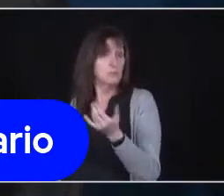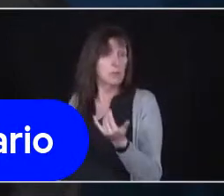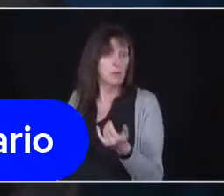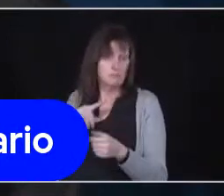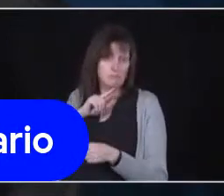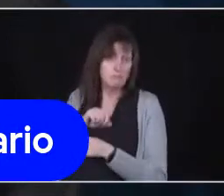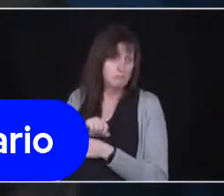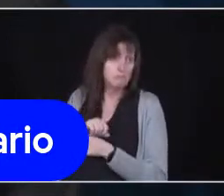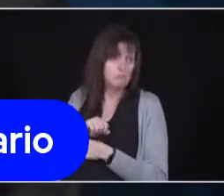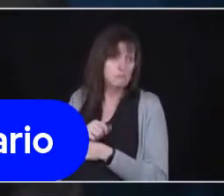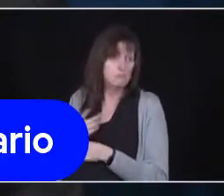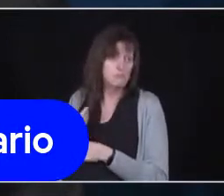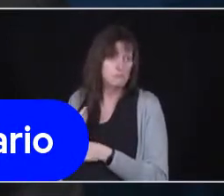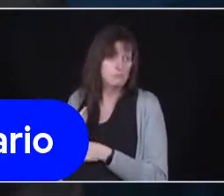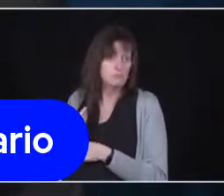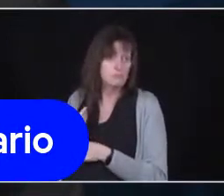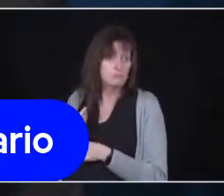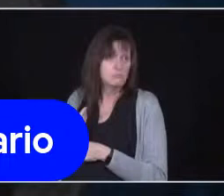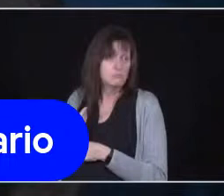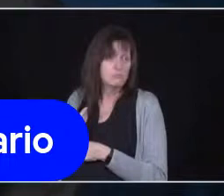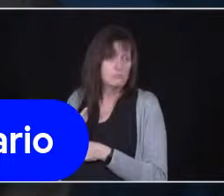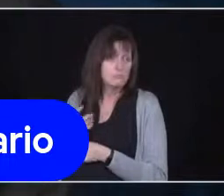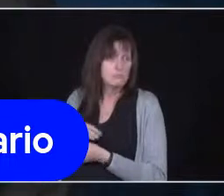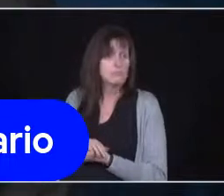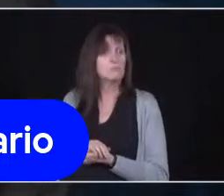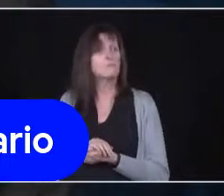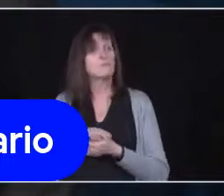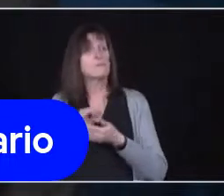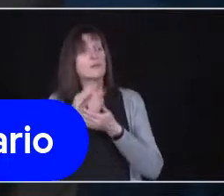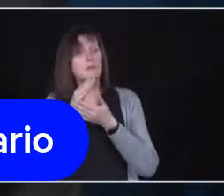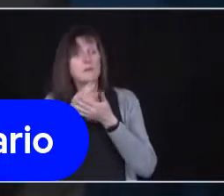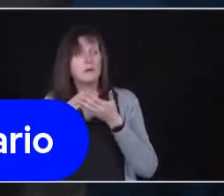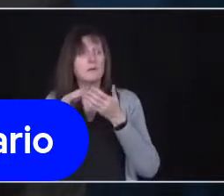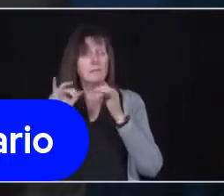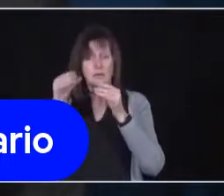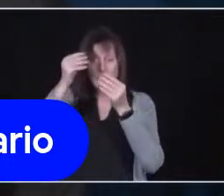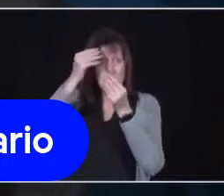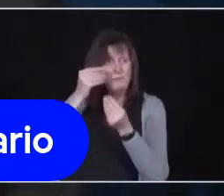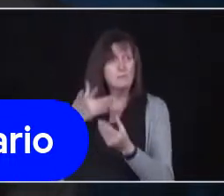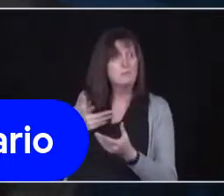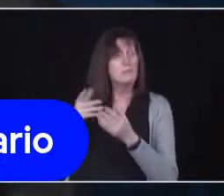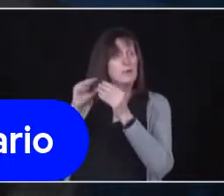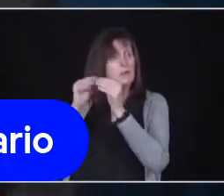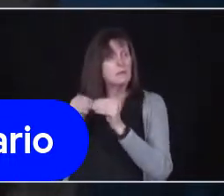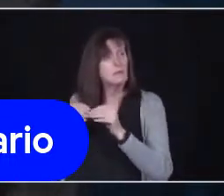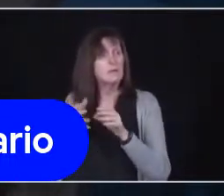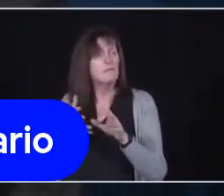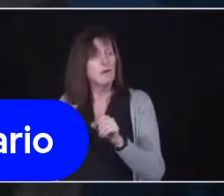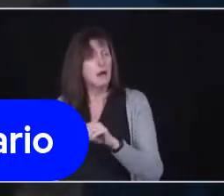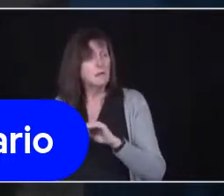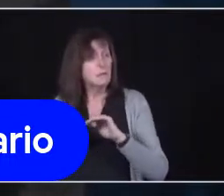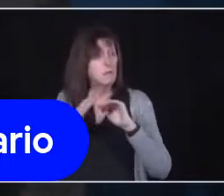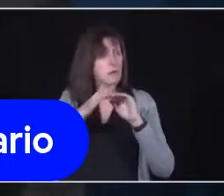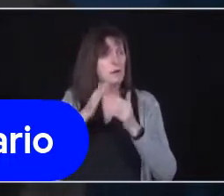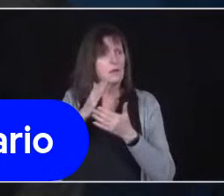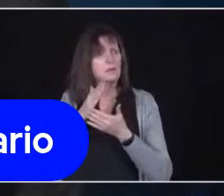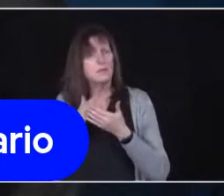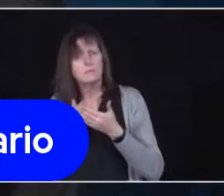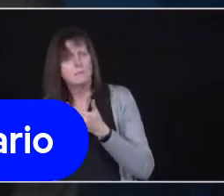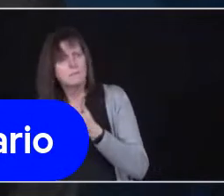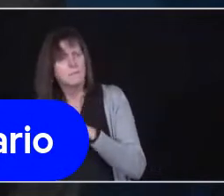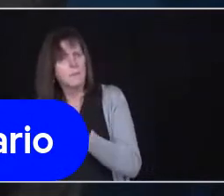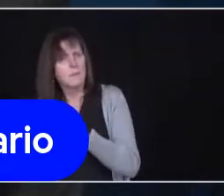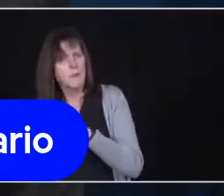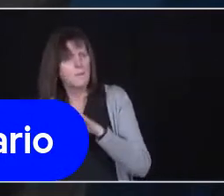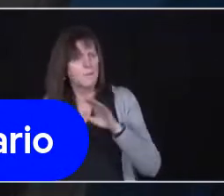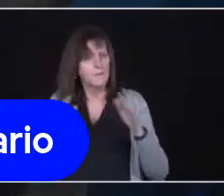So some of those data points move quicker. 3 weeks ago, they said we would max out at 3,000 cases a day. And then 2 weeks ago, they said we'd